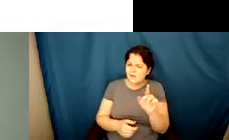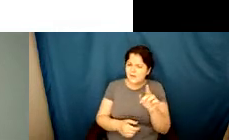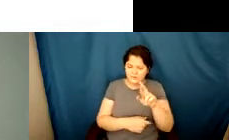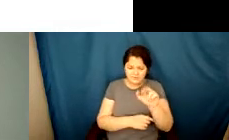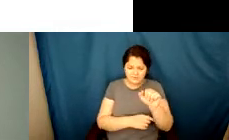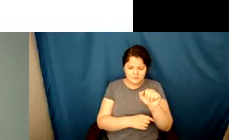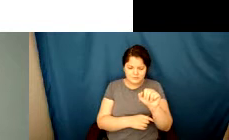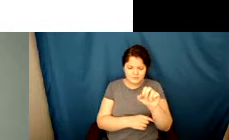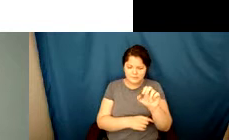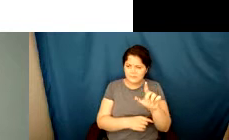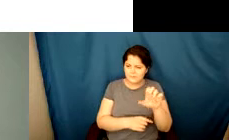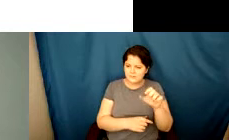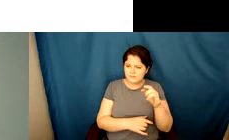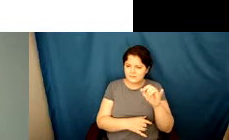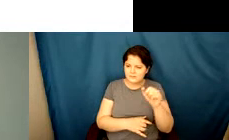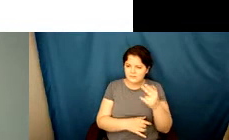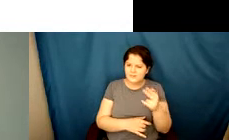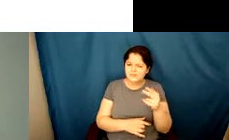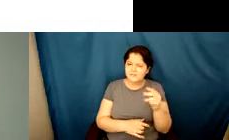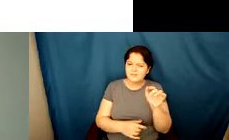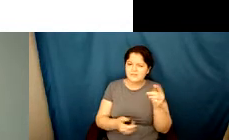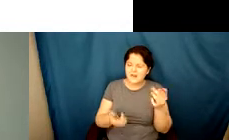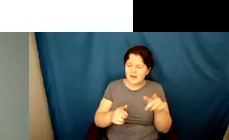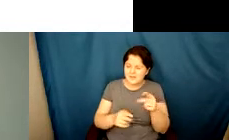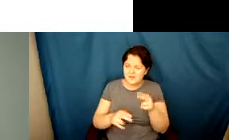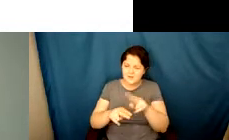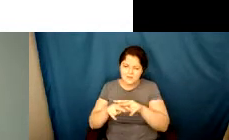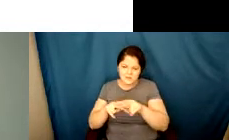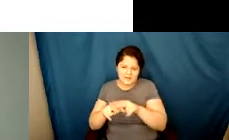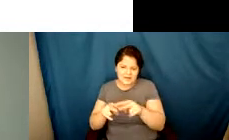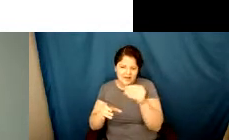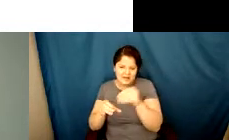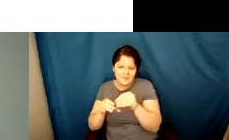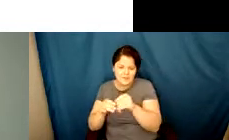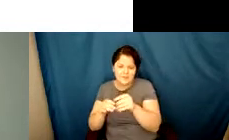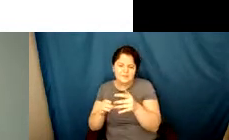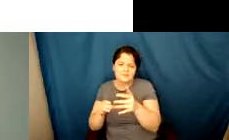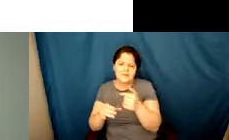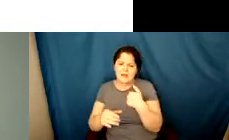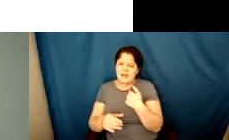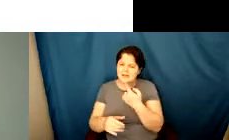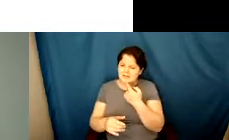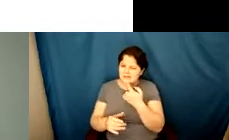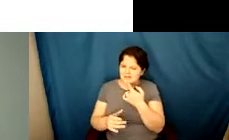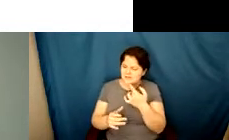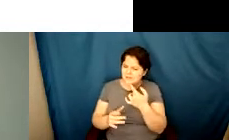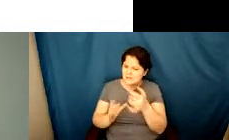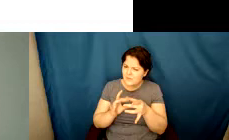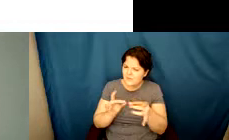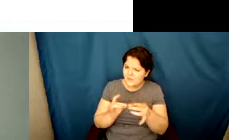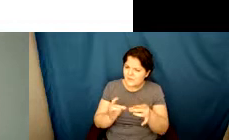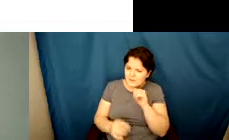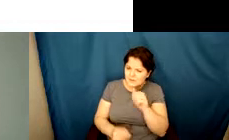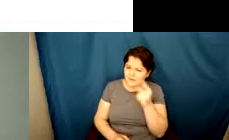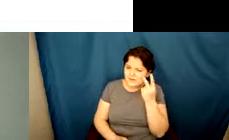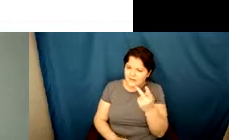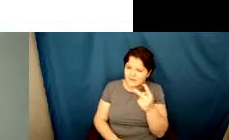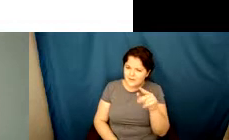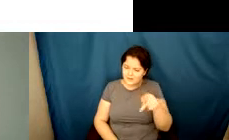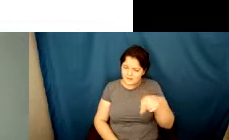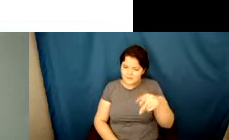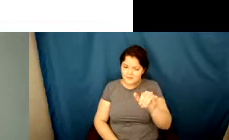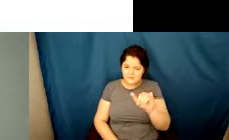going inbound. I have something very prosaic, which is just that I don't see the pylon signs with the schedules